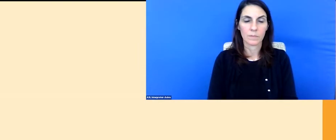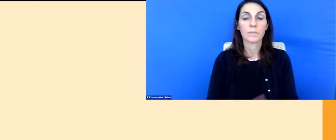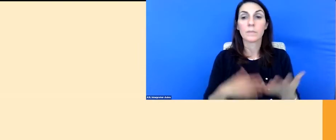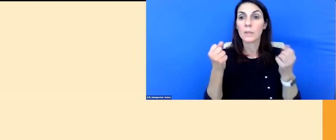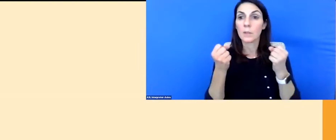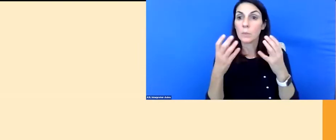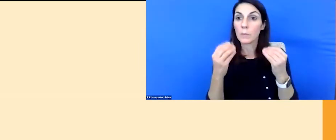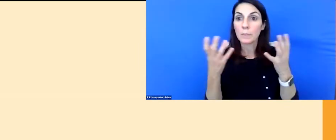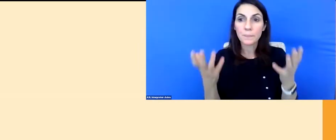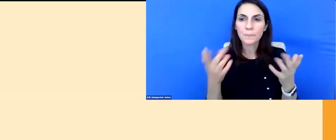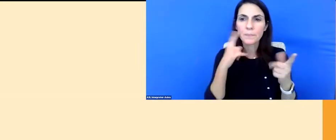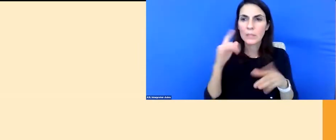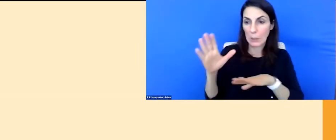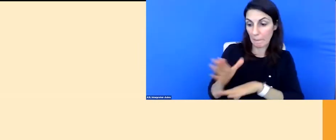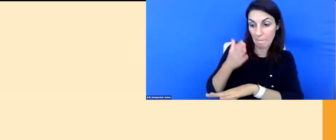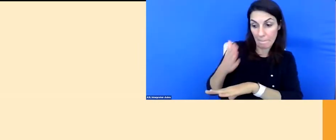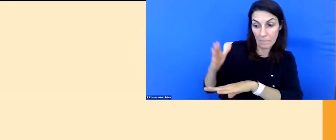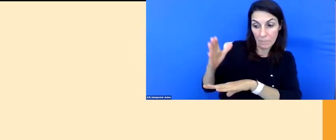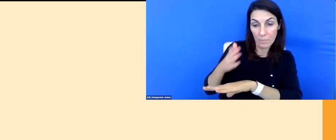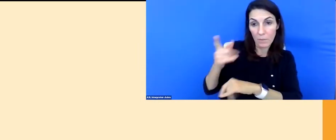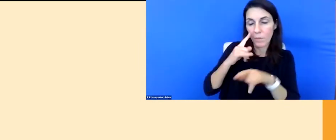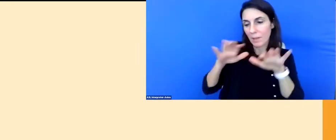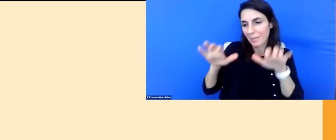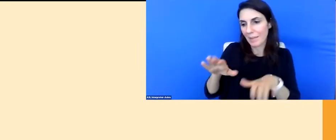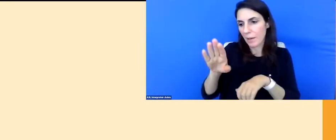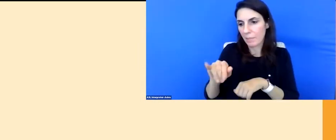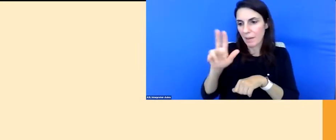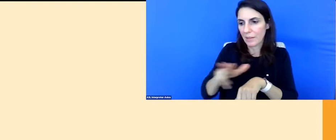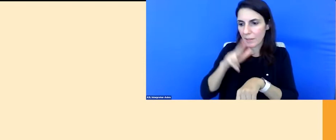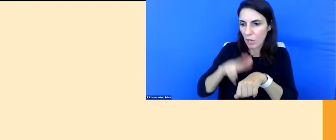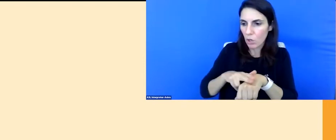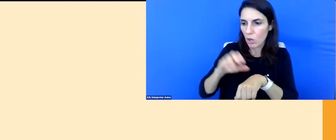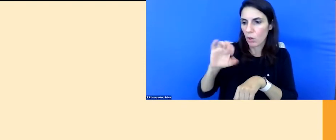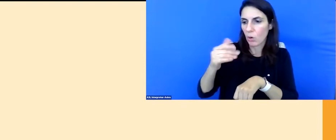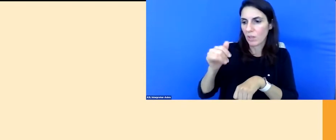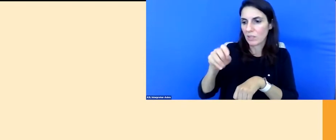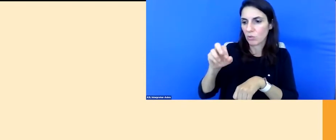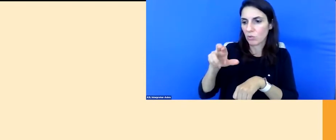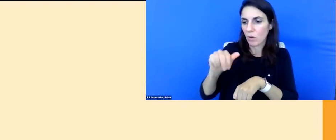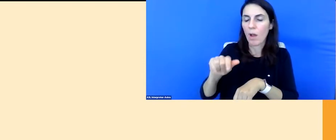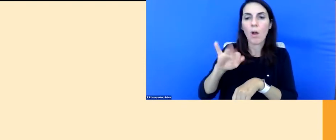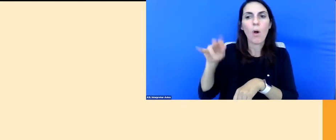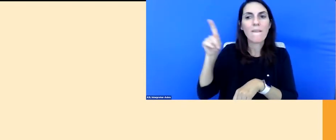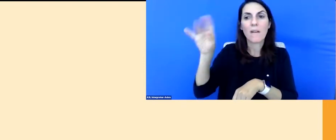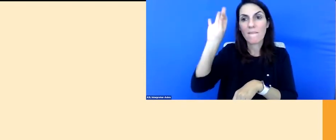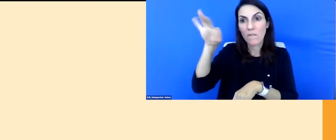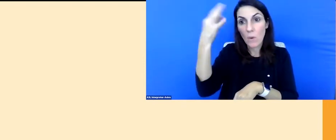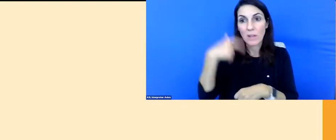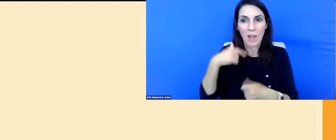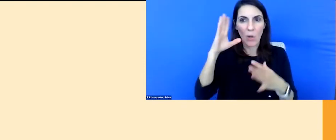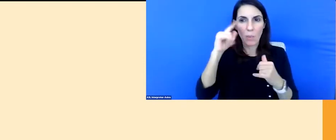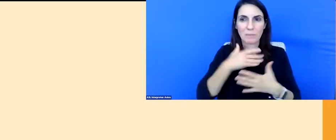So the music was done by the National Orchestra of France, and I hope you enjoyed